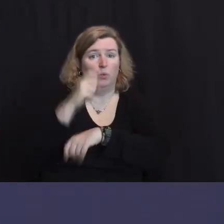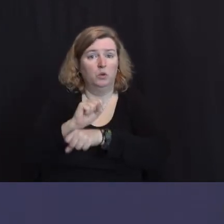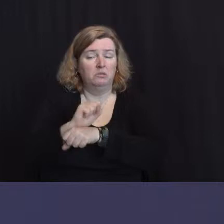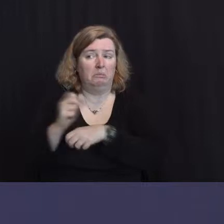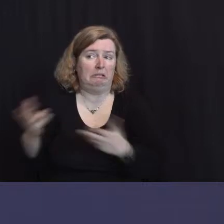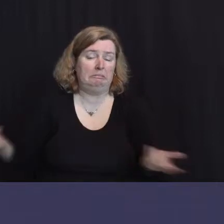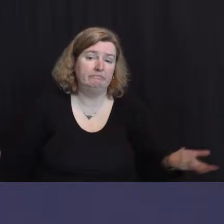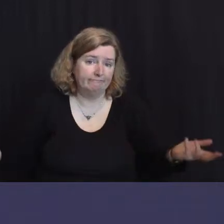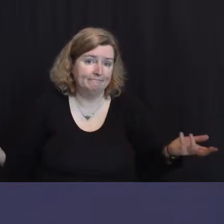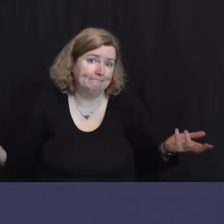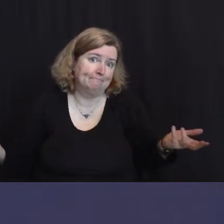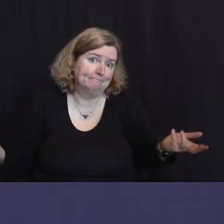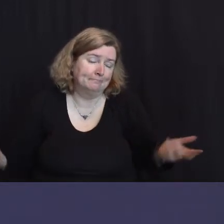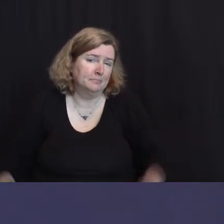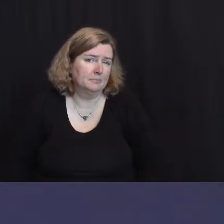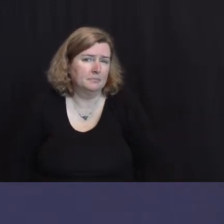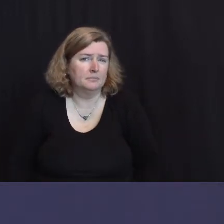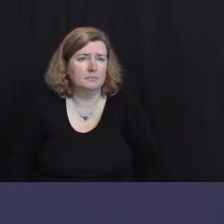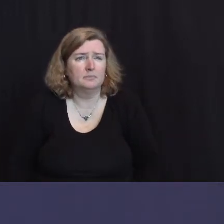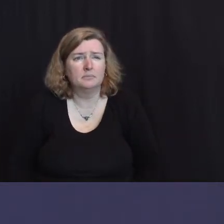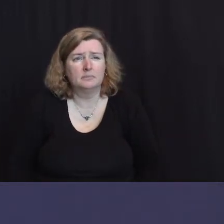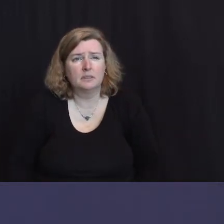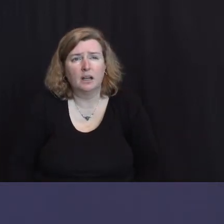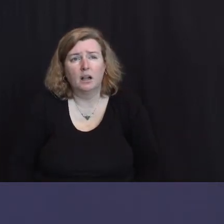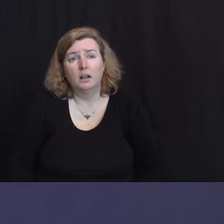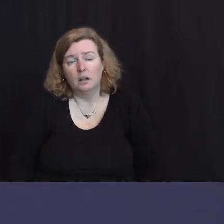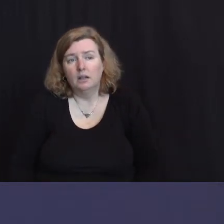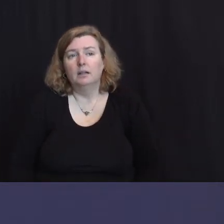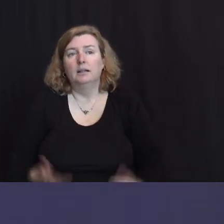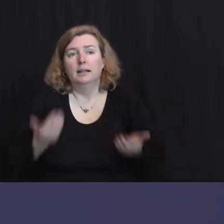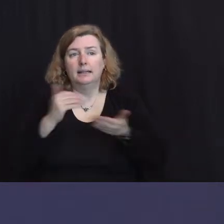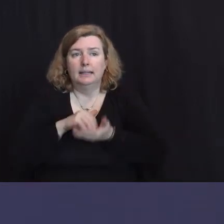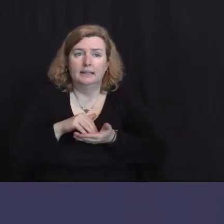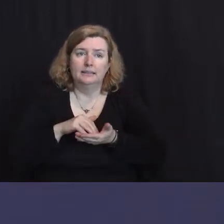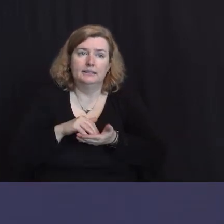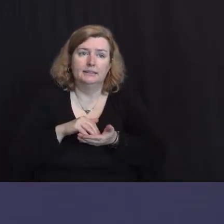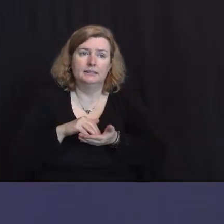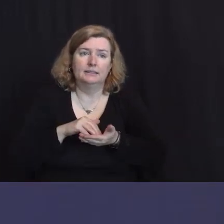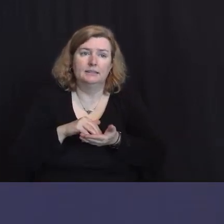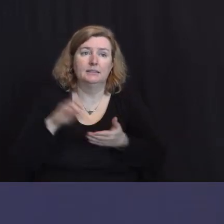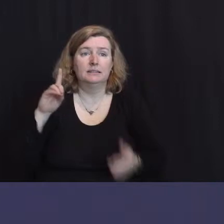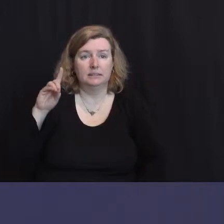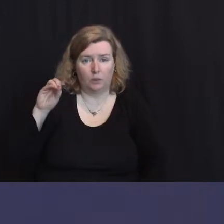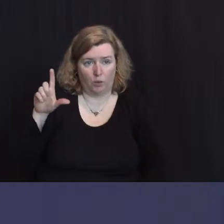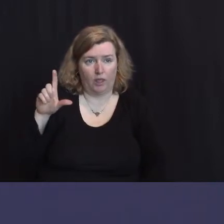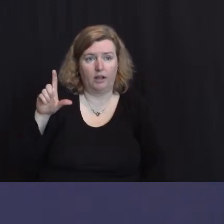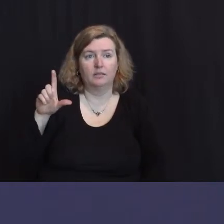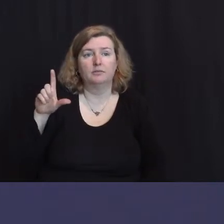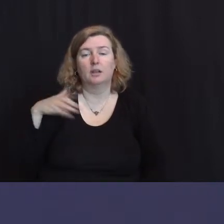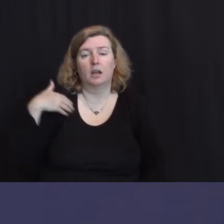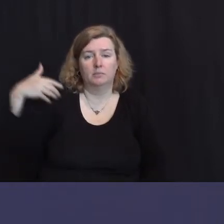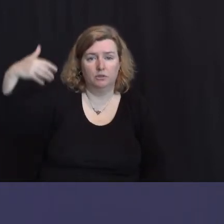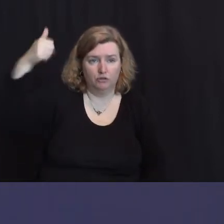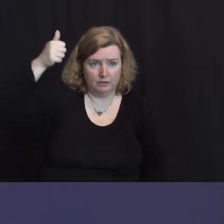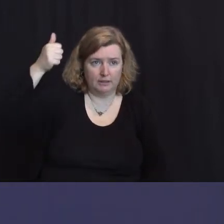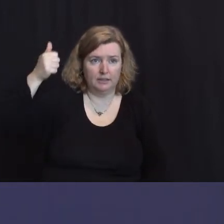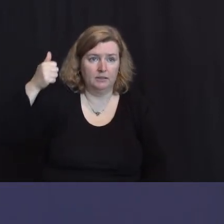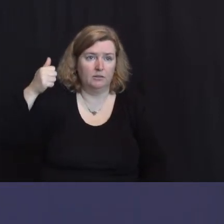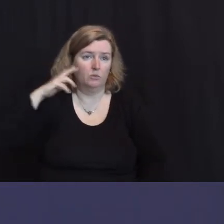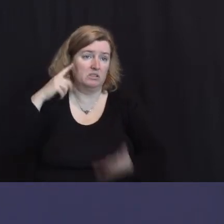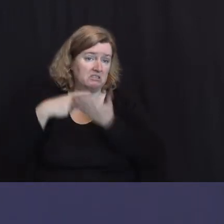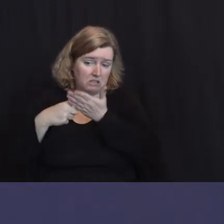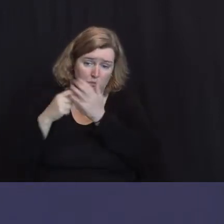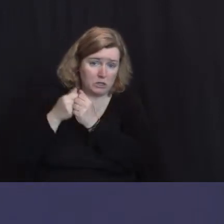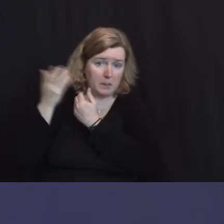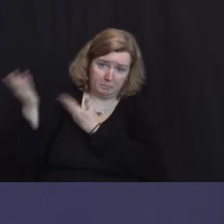those. But again, I'll defer to Rob Sarangelo and his team on particularly that question about